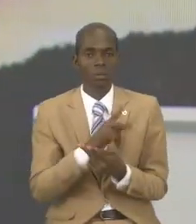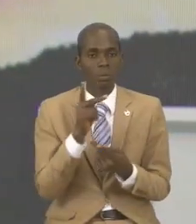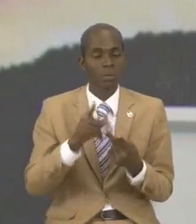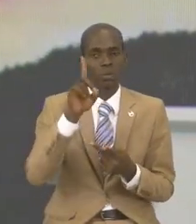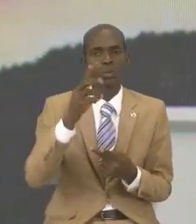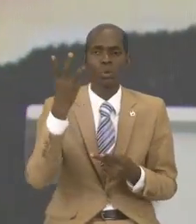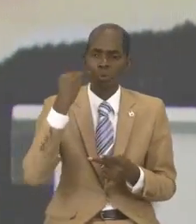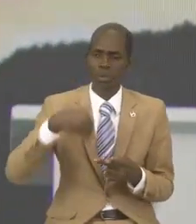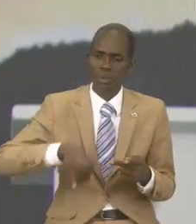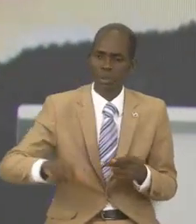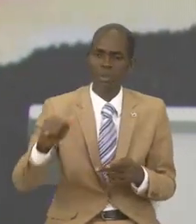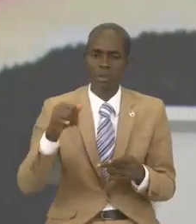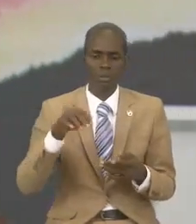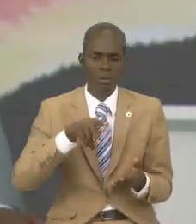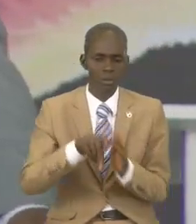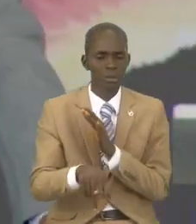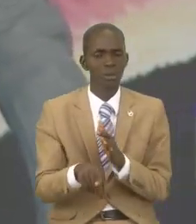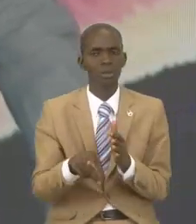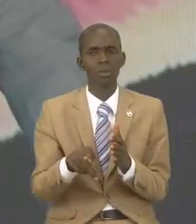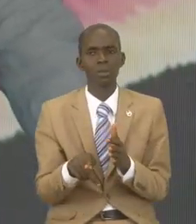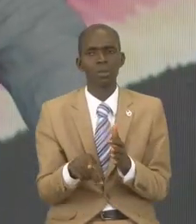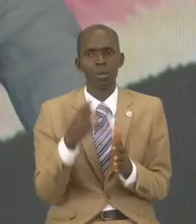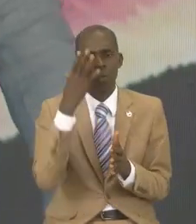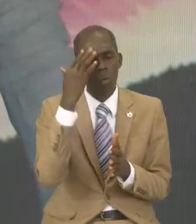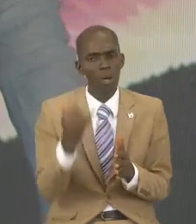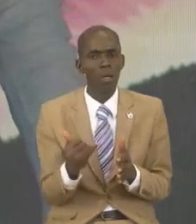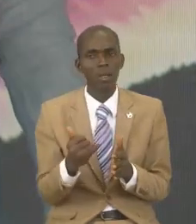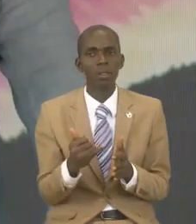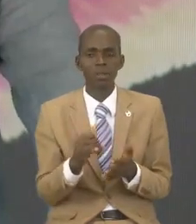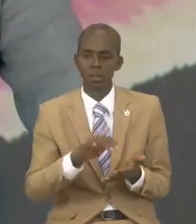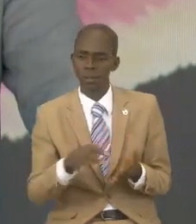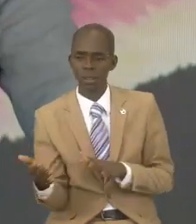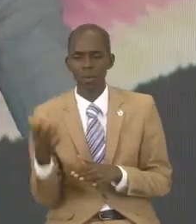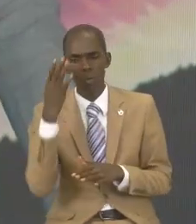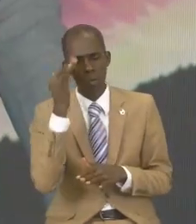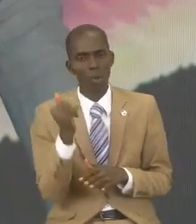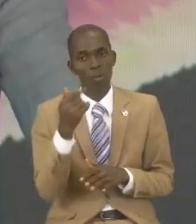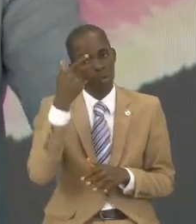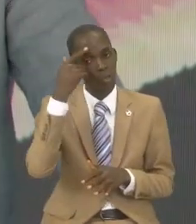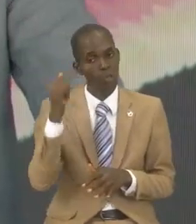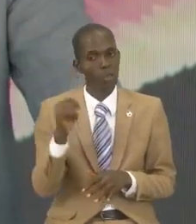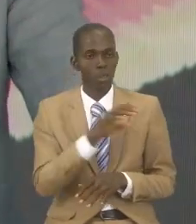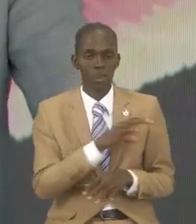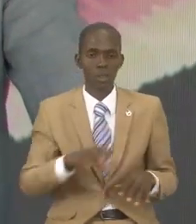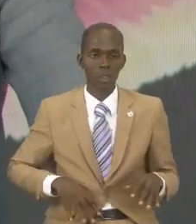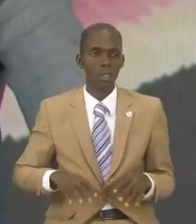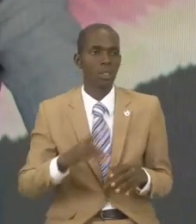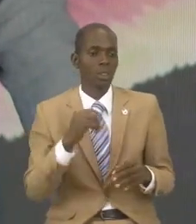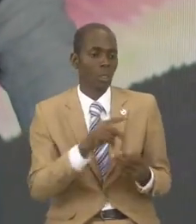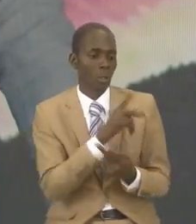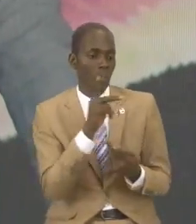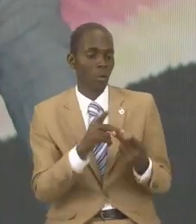Why? The perfect was crucified for the imperfect. The